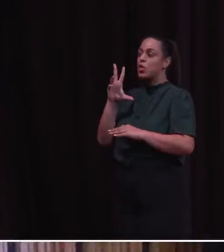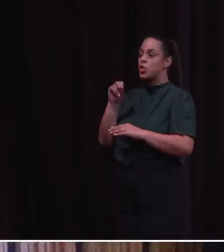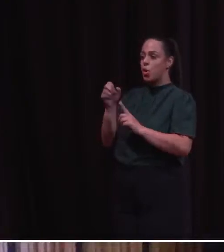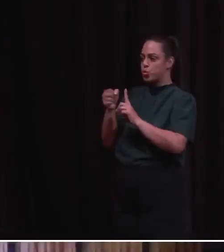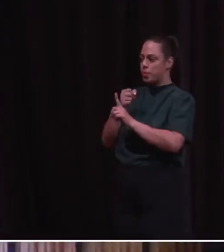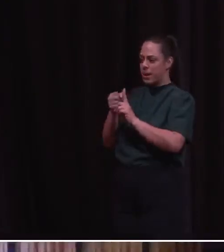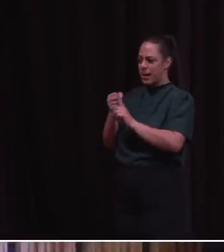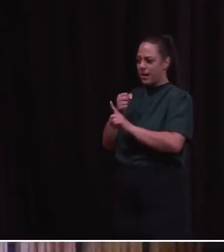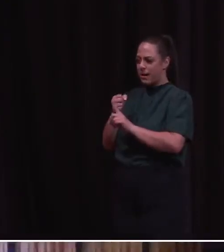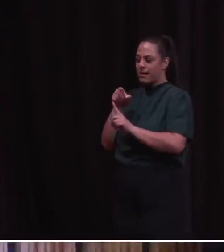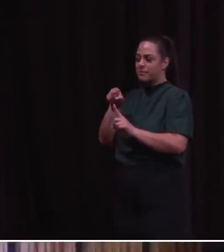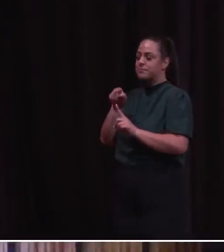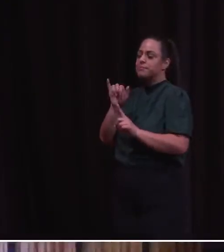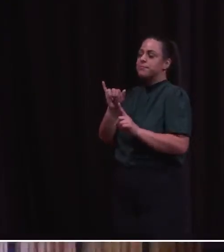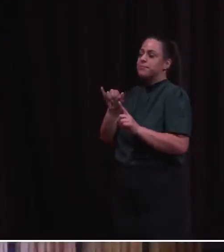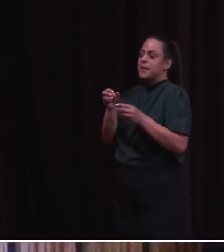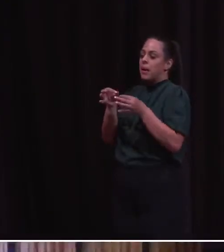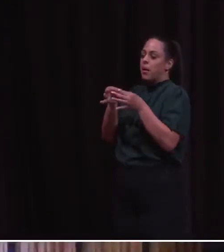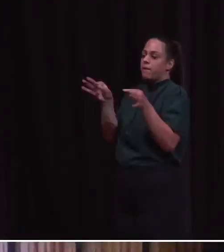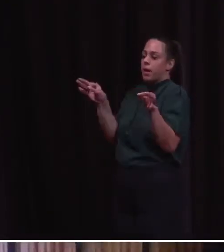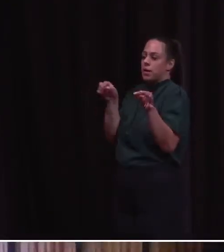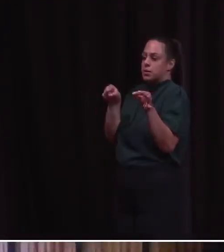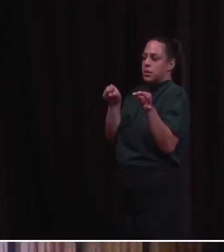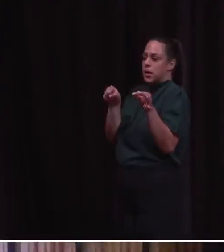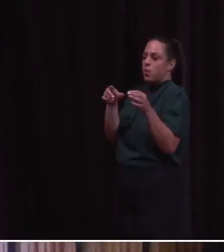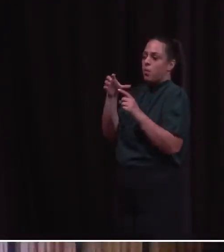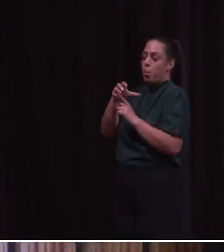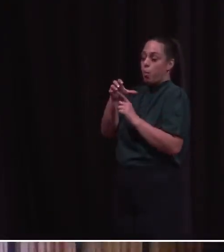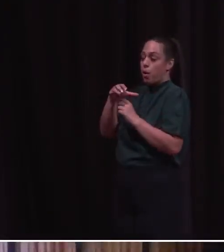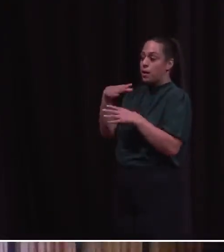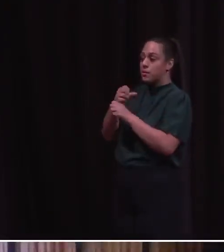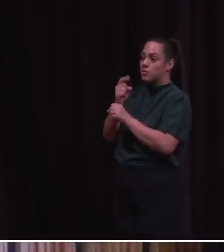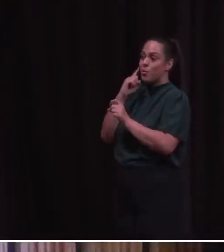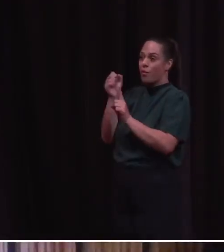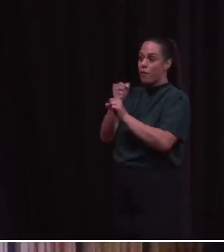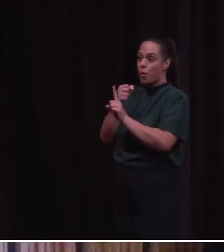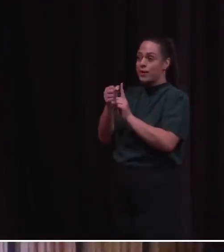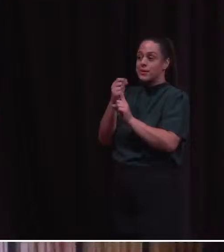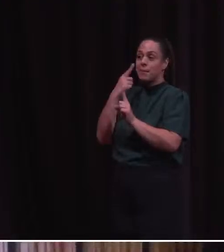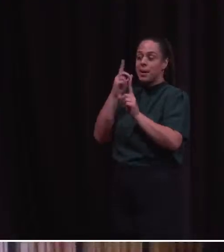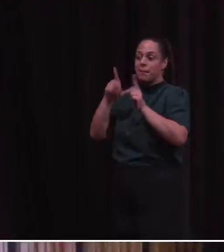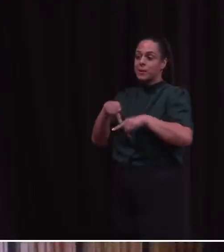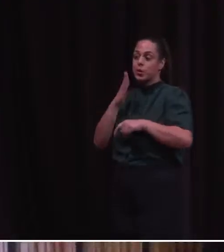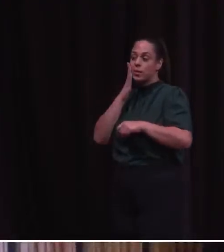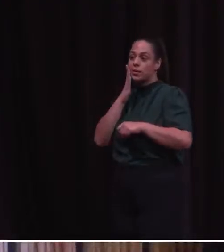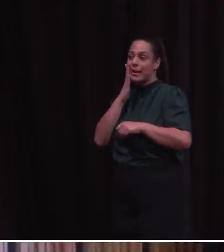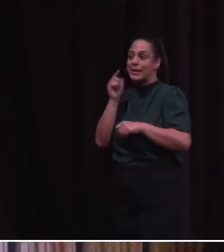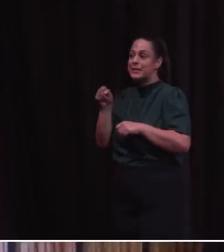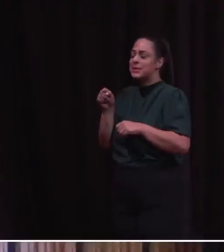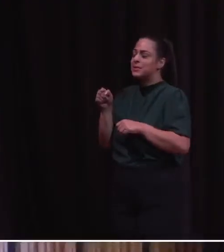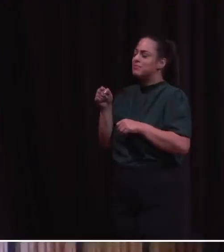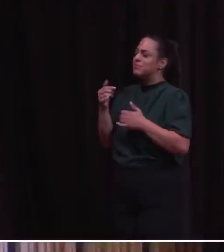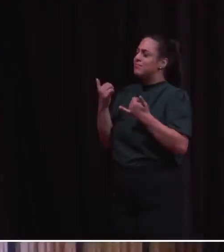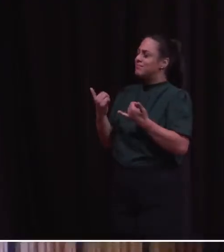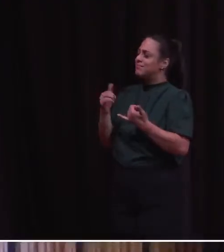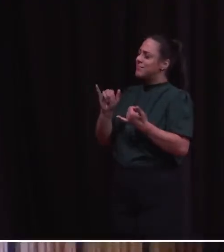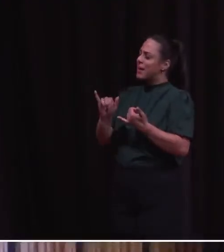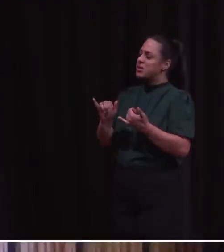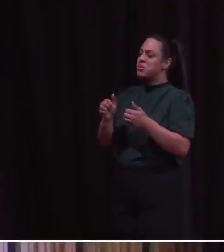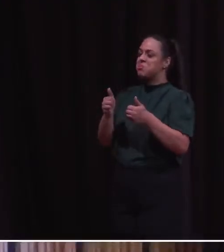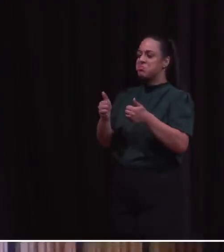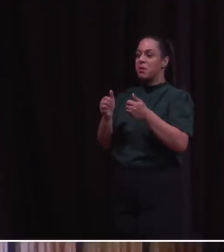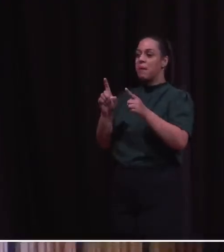that the whole issue of alliances, how people can work together